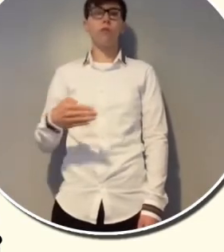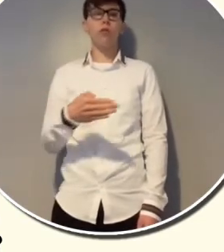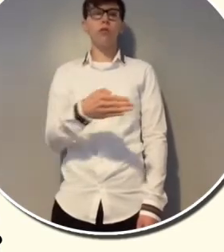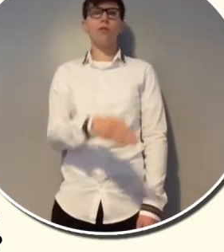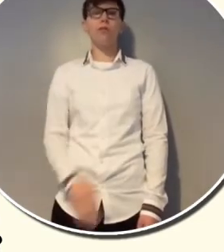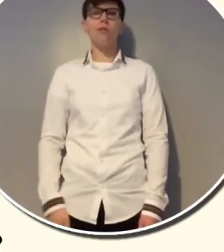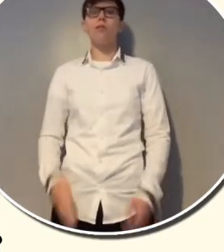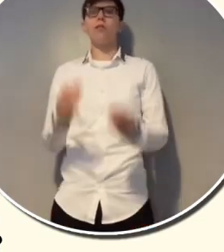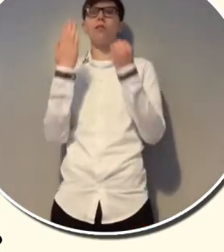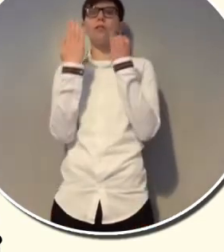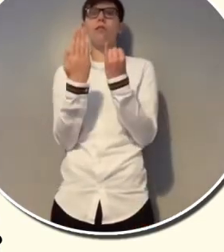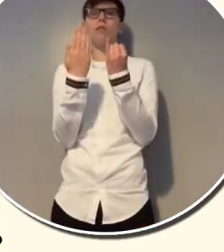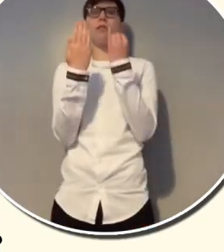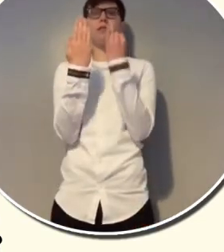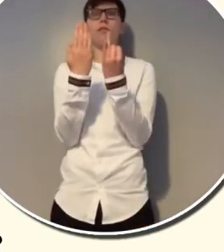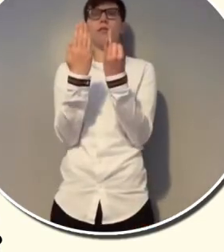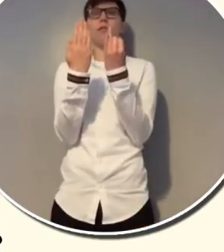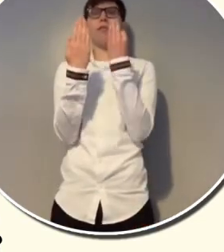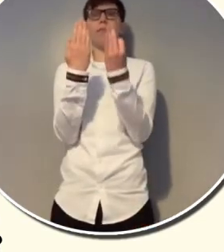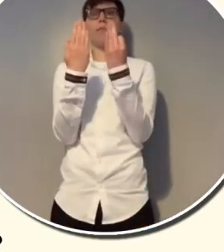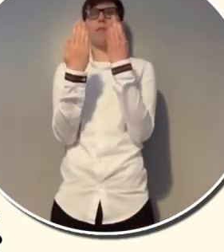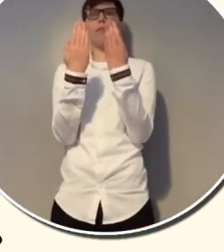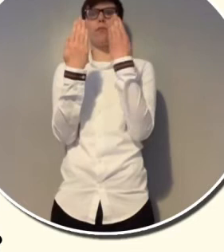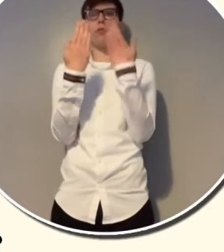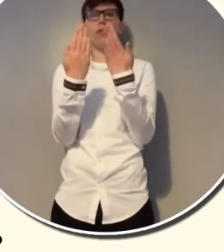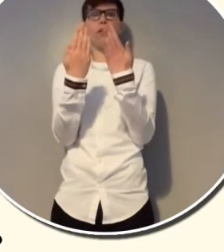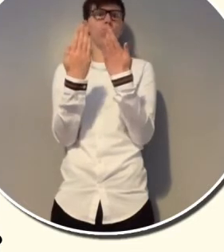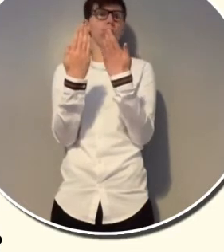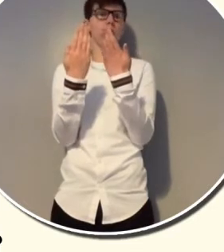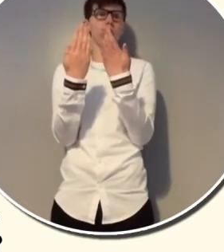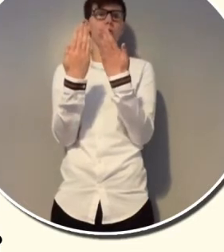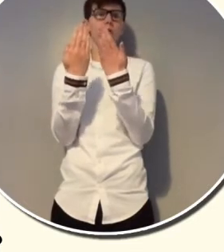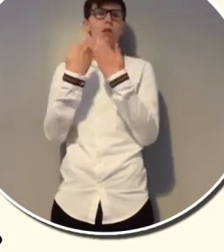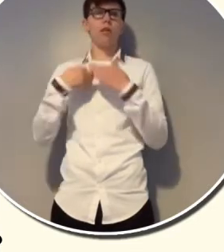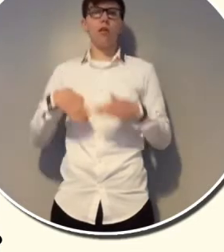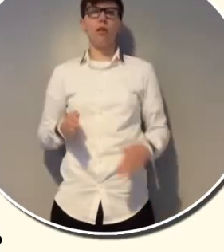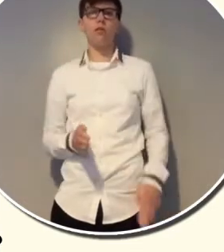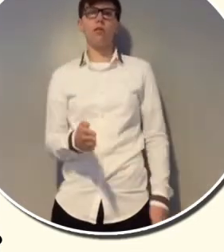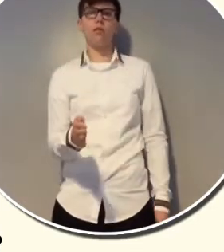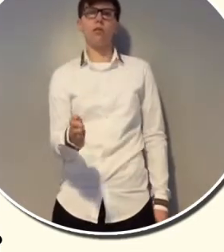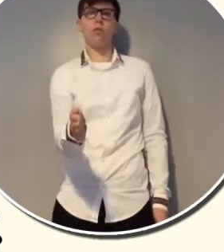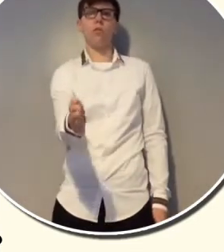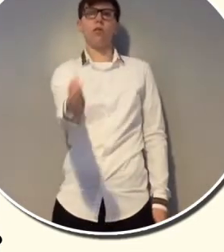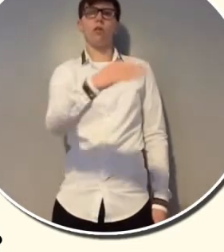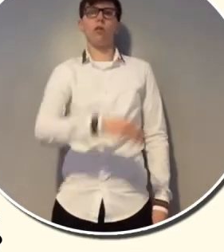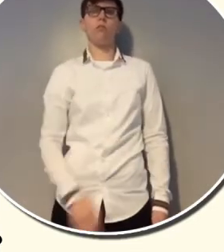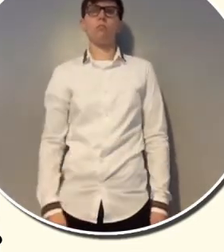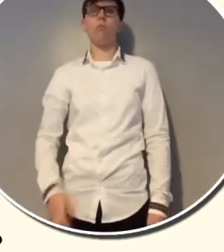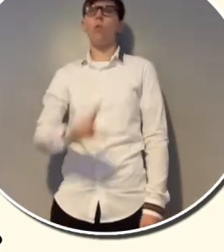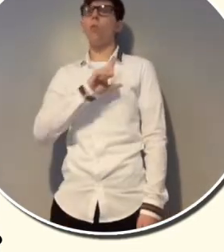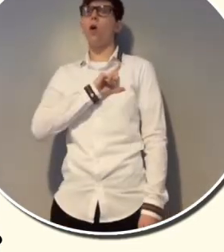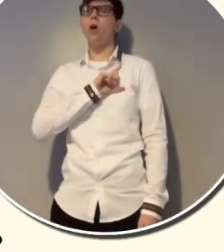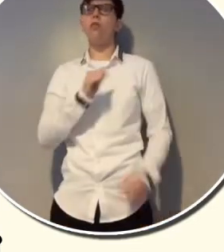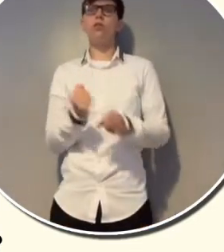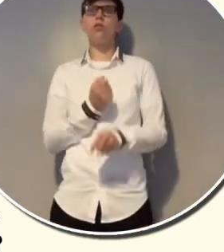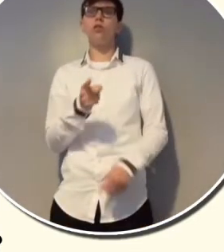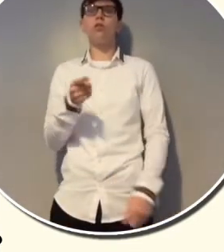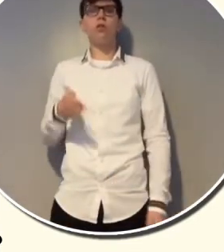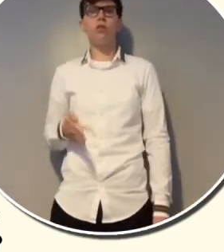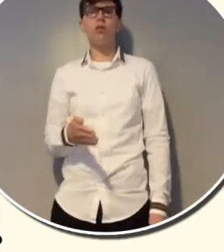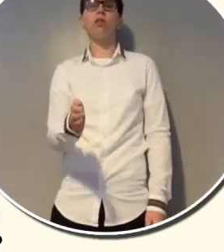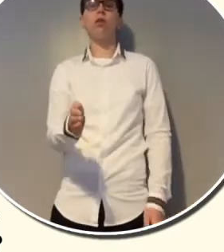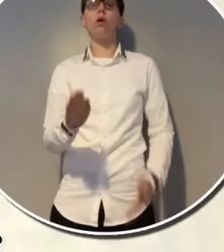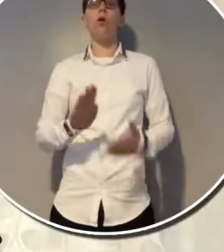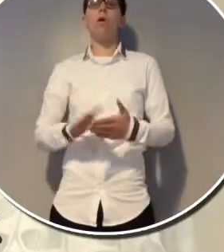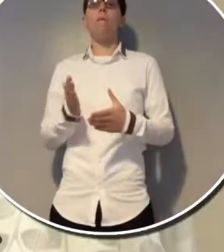finger so. Which finger did it bite? This little finger on my right.